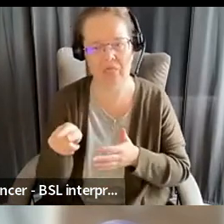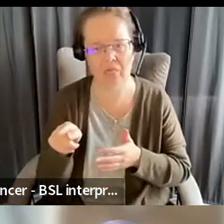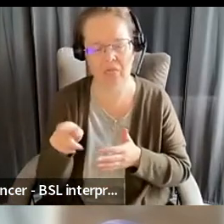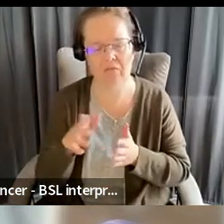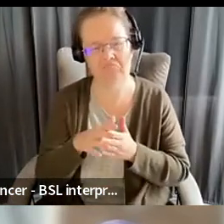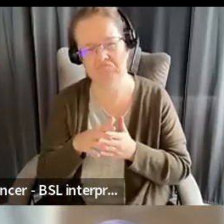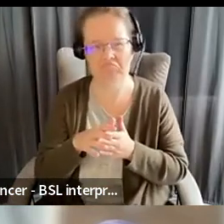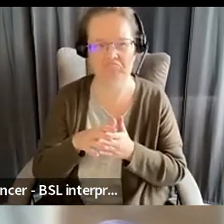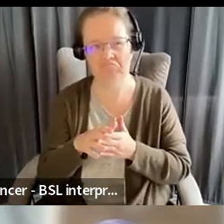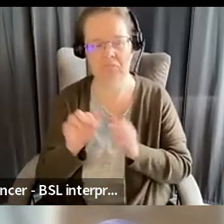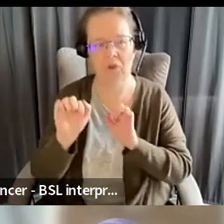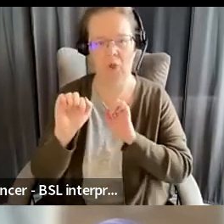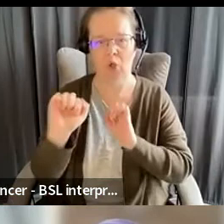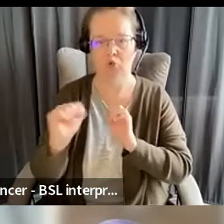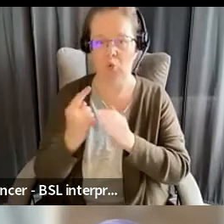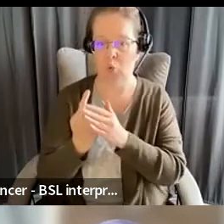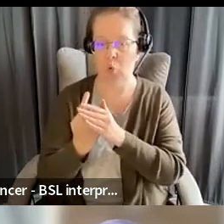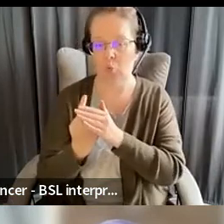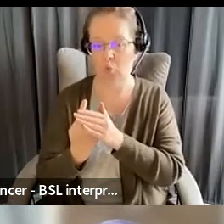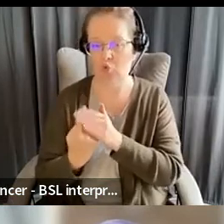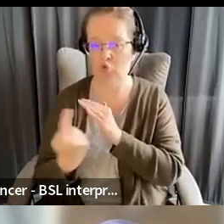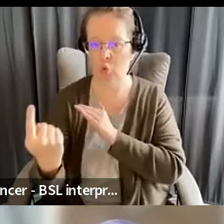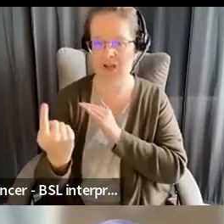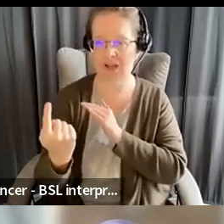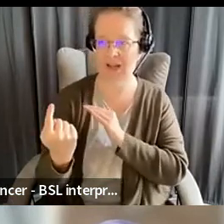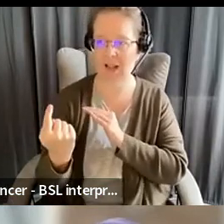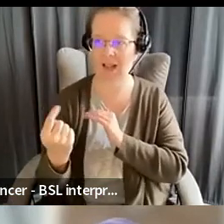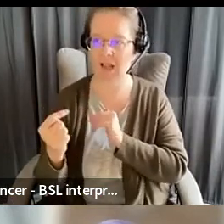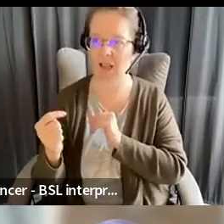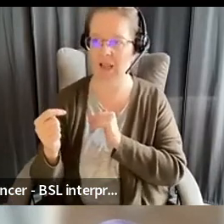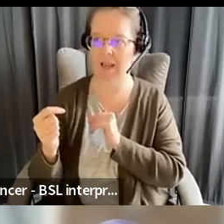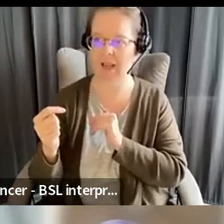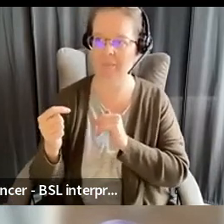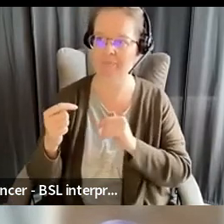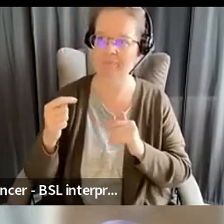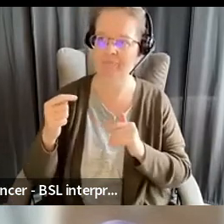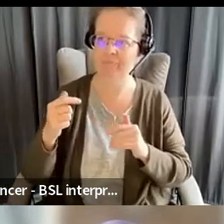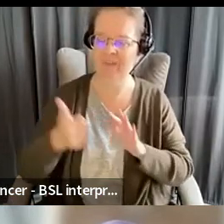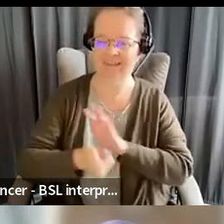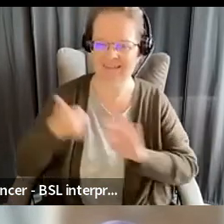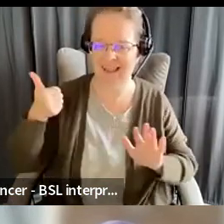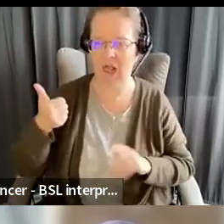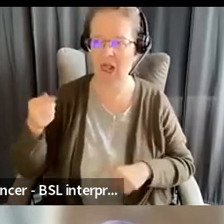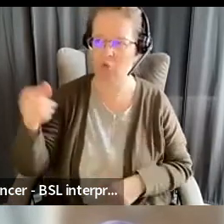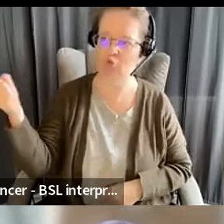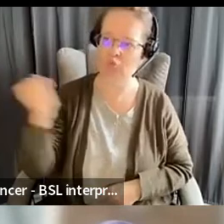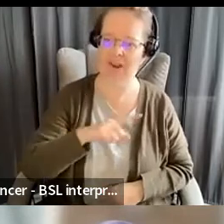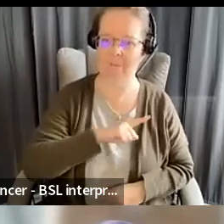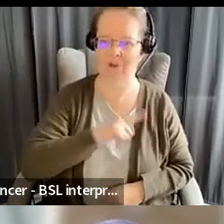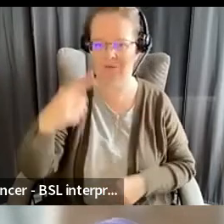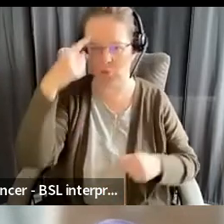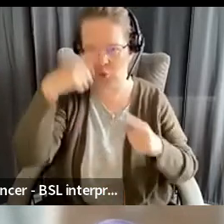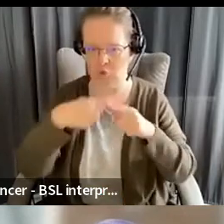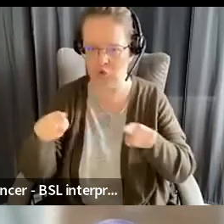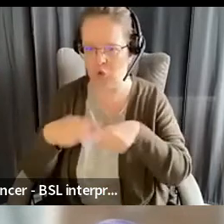your unique stance that you bring, having in your diversity, do you feel that's appreciated by your managers? Do you feel it